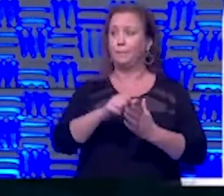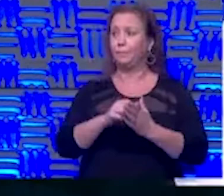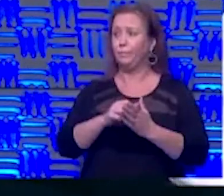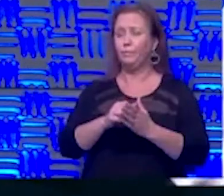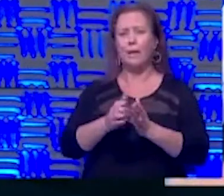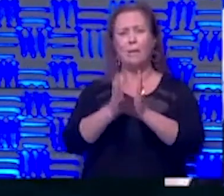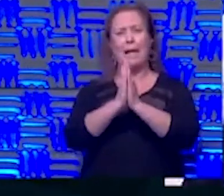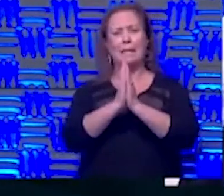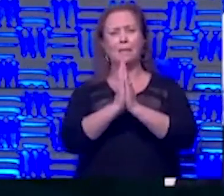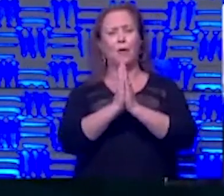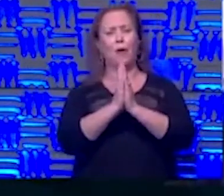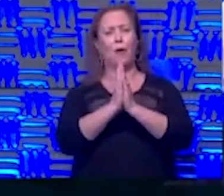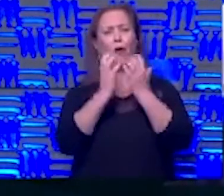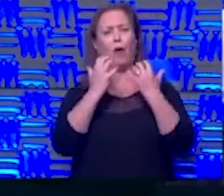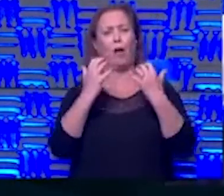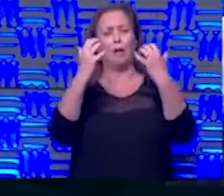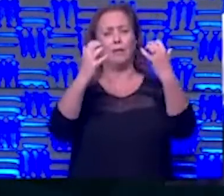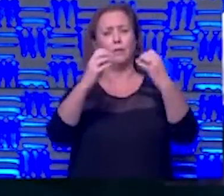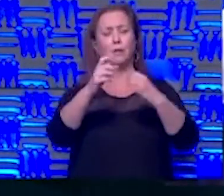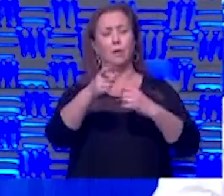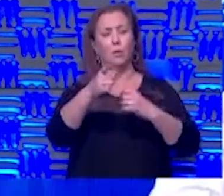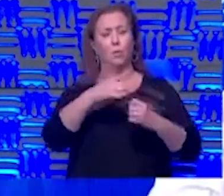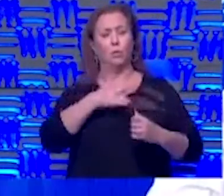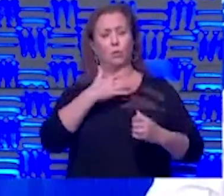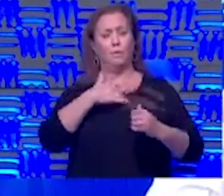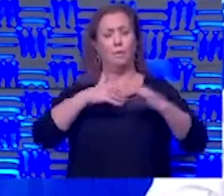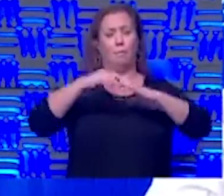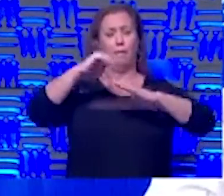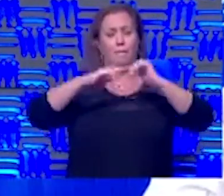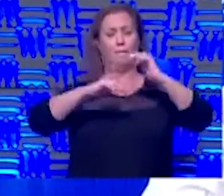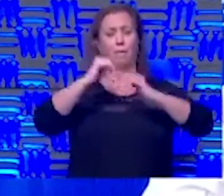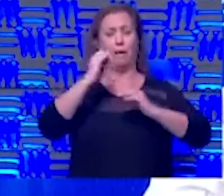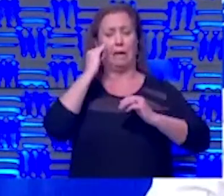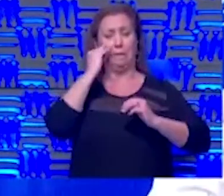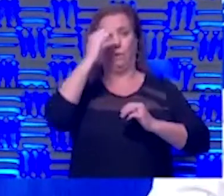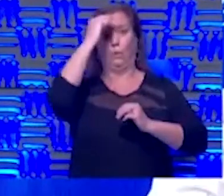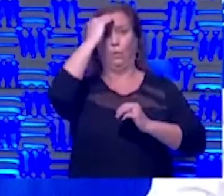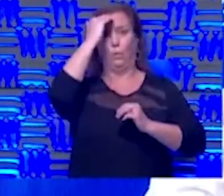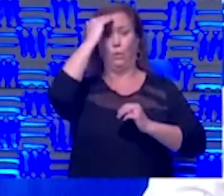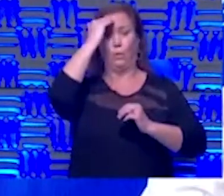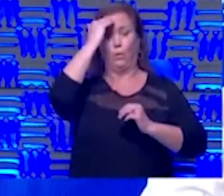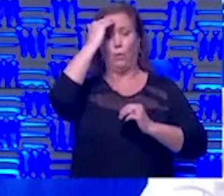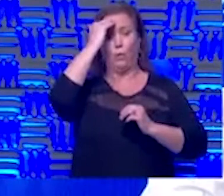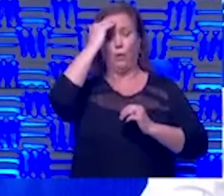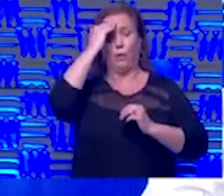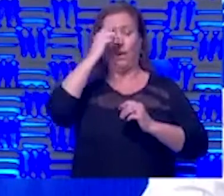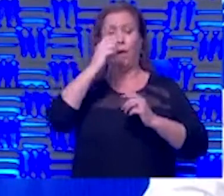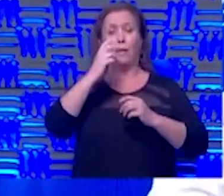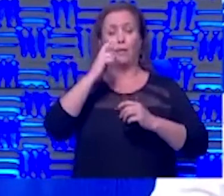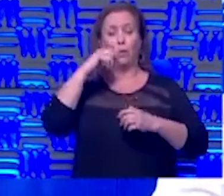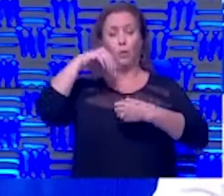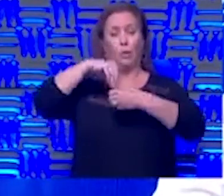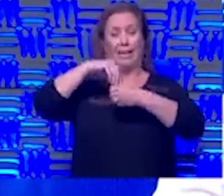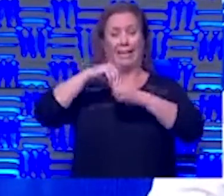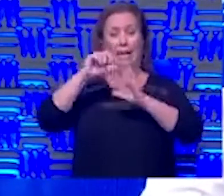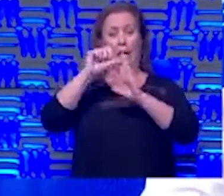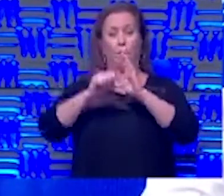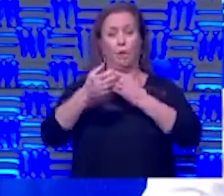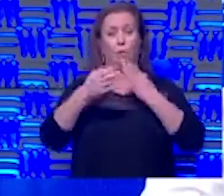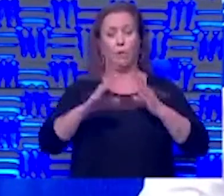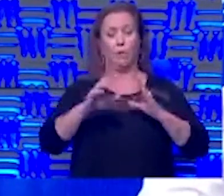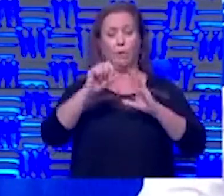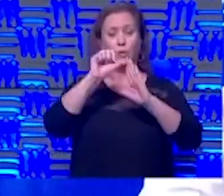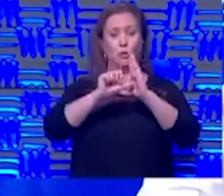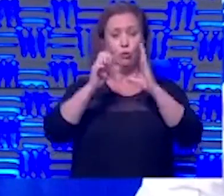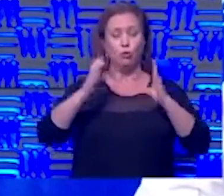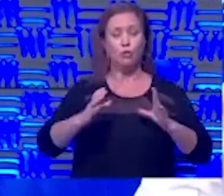to our listening audience: Would you feel comfortable if you knew that when you were in the operating room, that the surgeon,